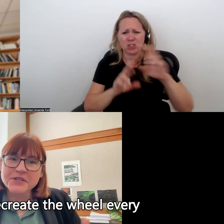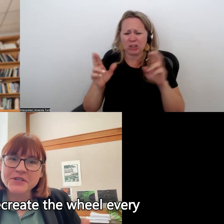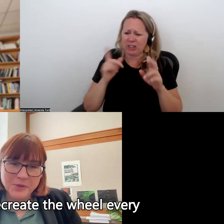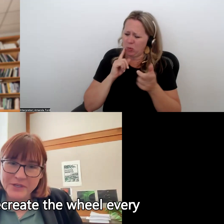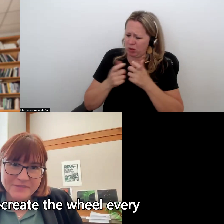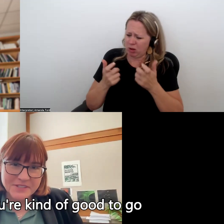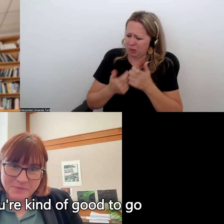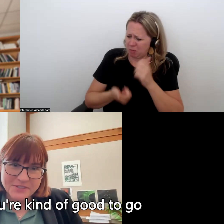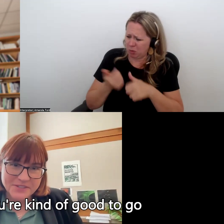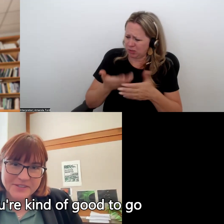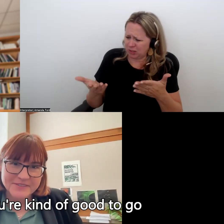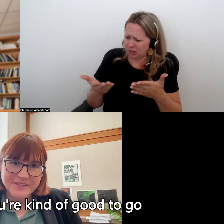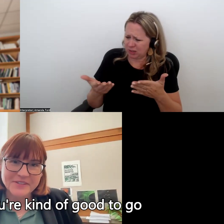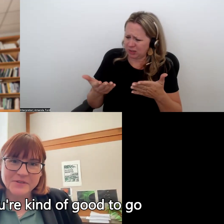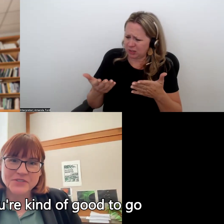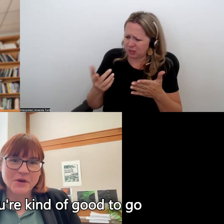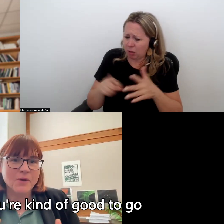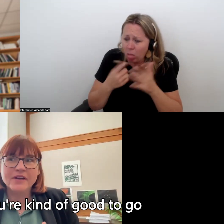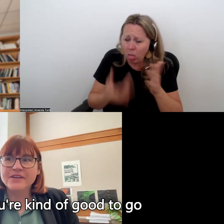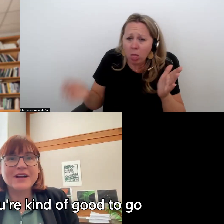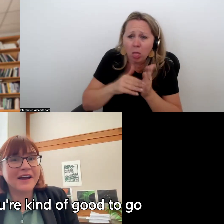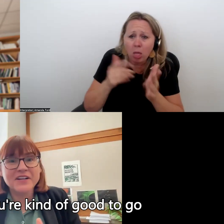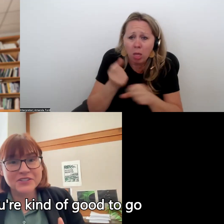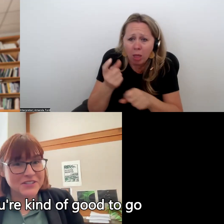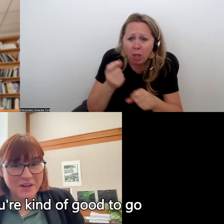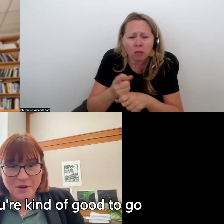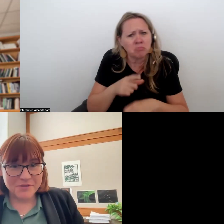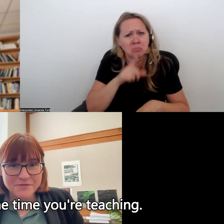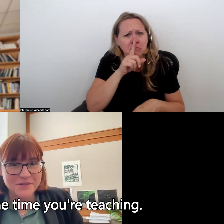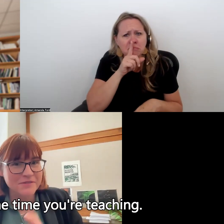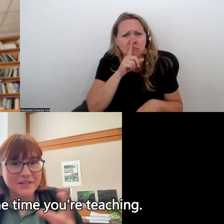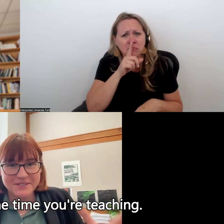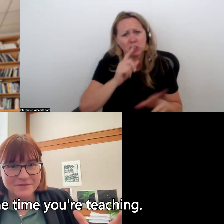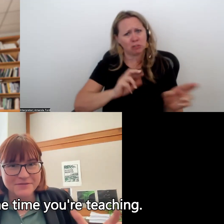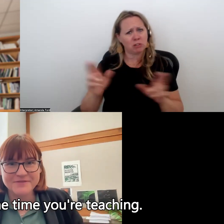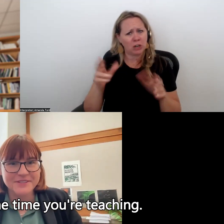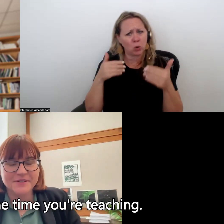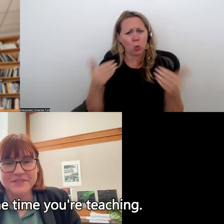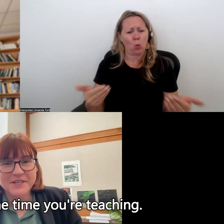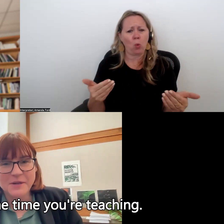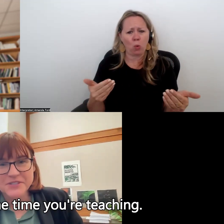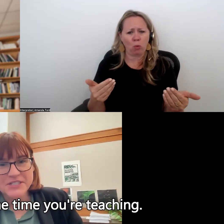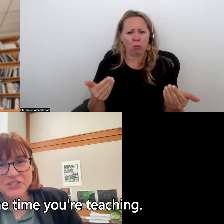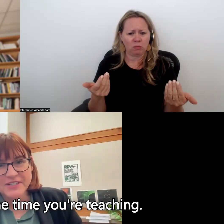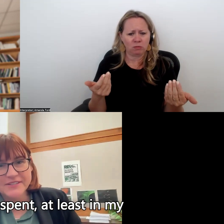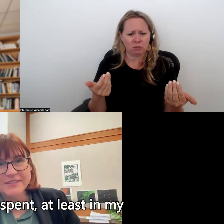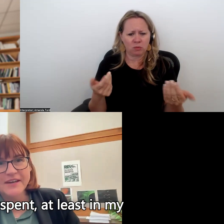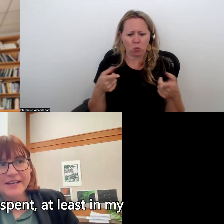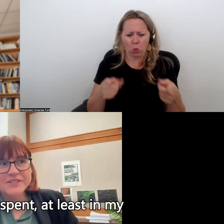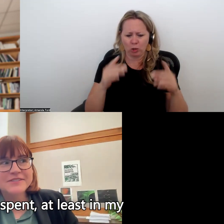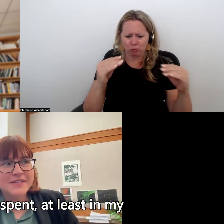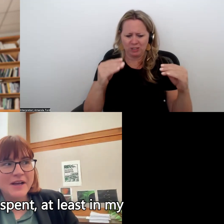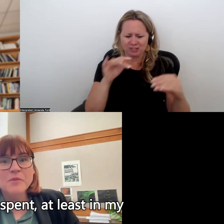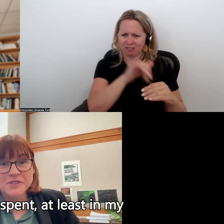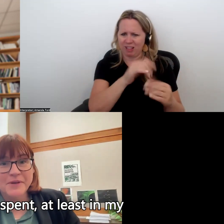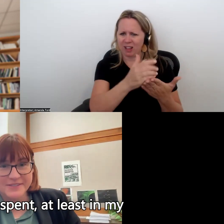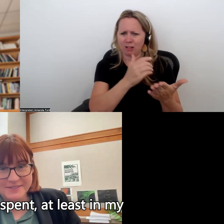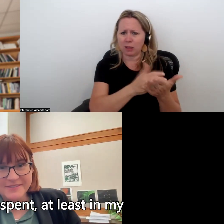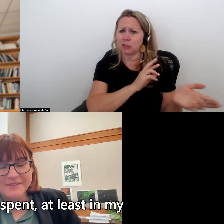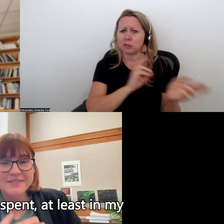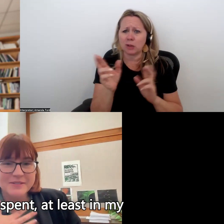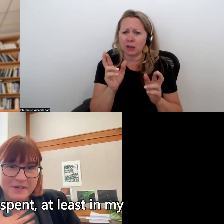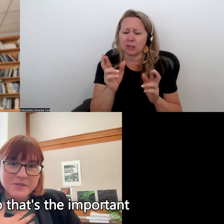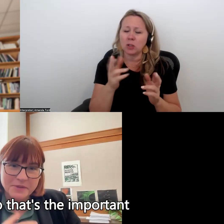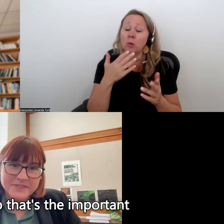have to recreate the wheel every semester, so you're kind of good to go for the rest of, the time you're teaching. It's time well